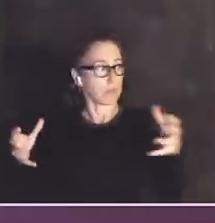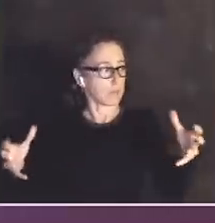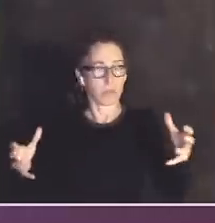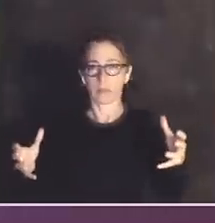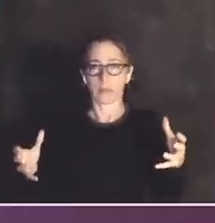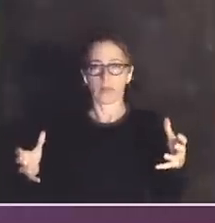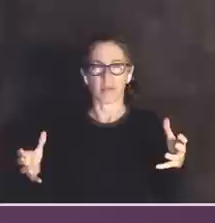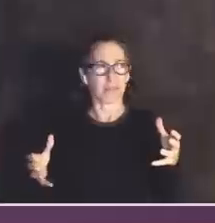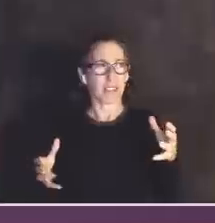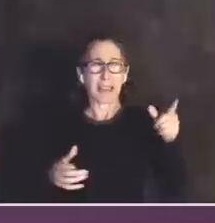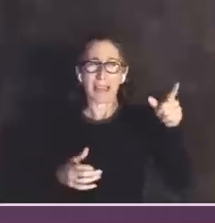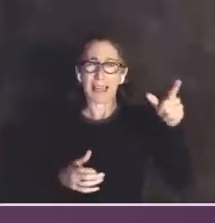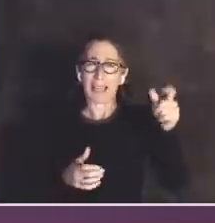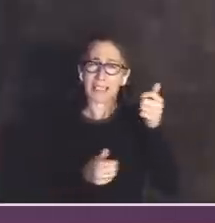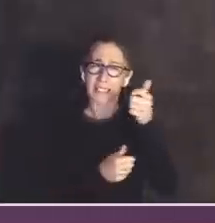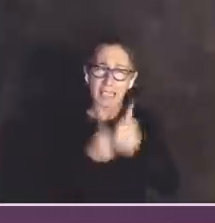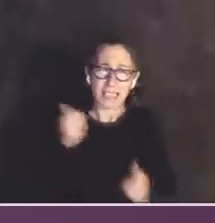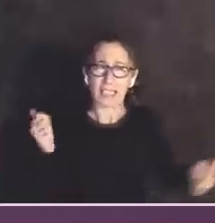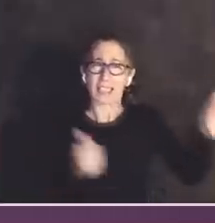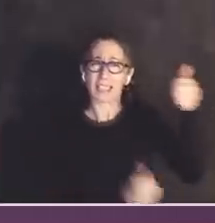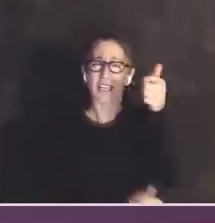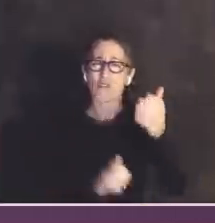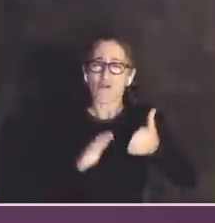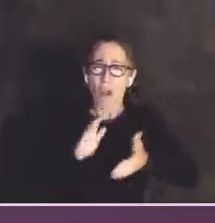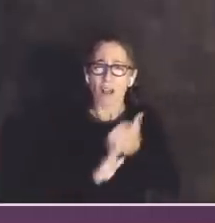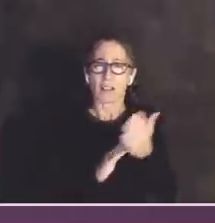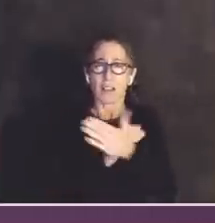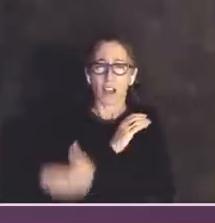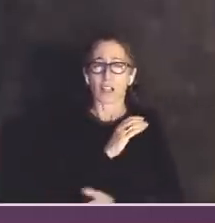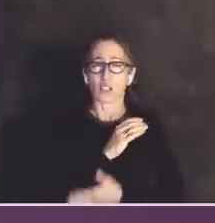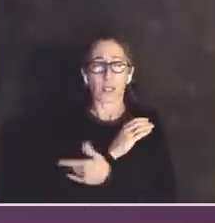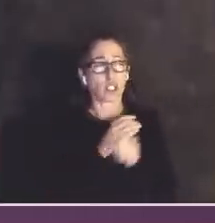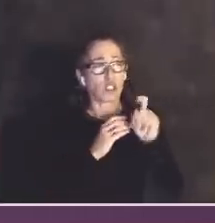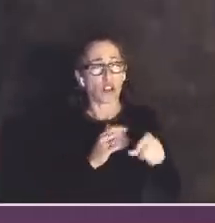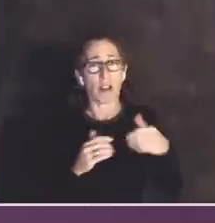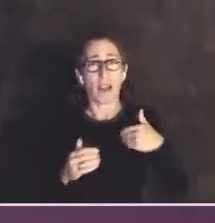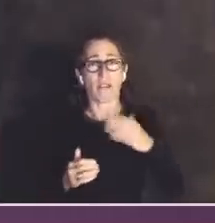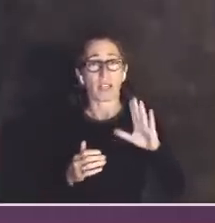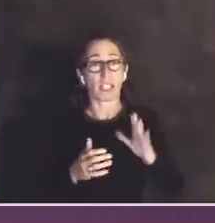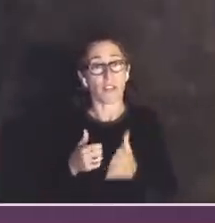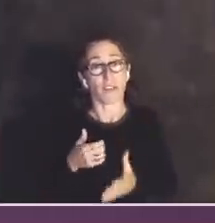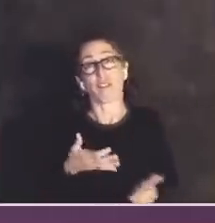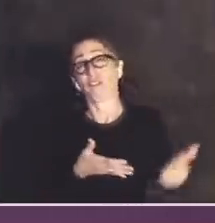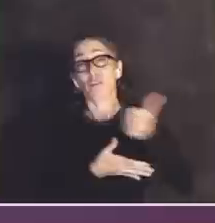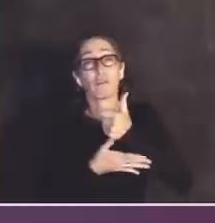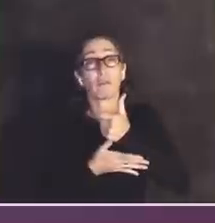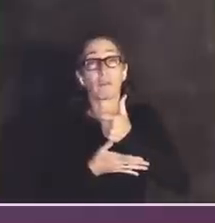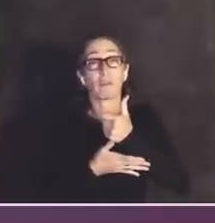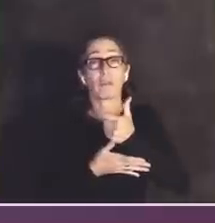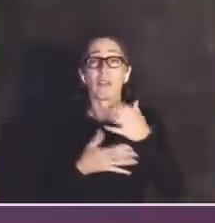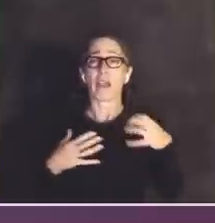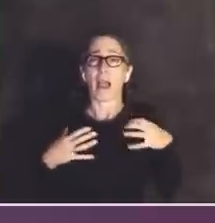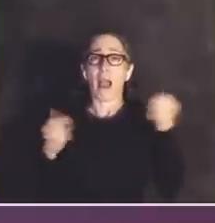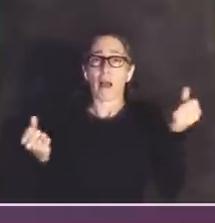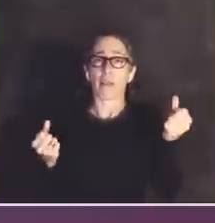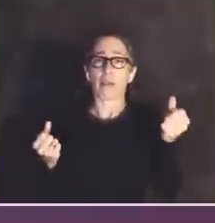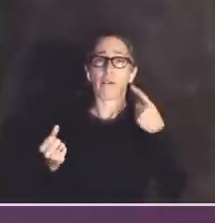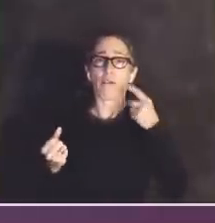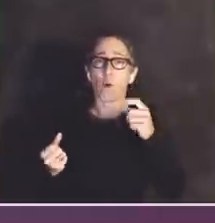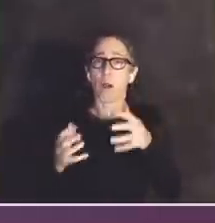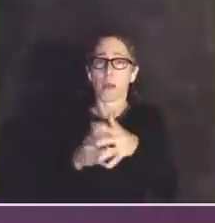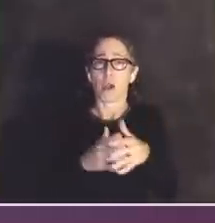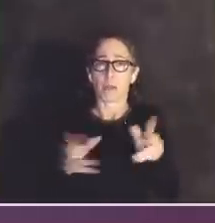the Commander-in-Chief of the United States, who is supposed to have as his first priority the health and well-being of the American